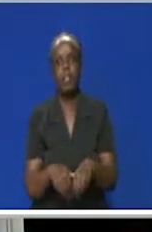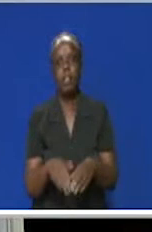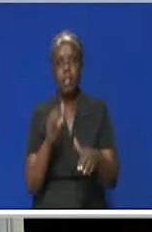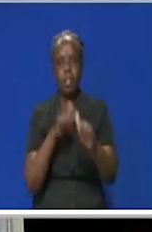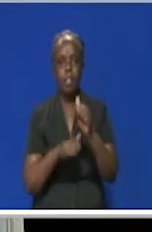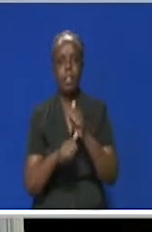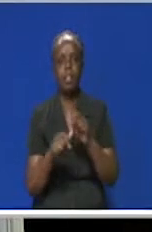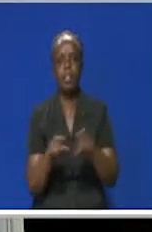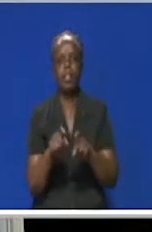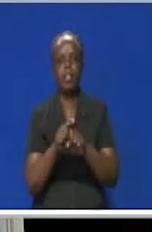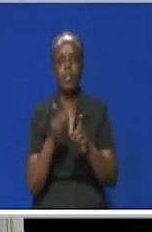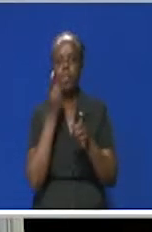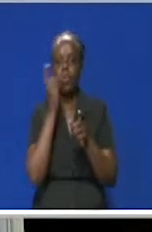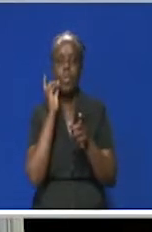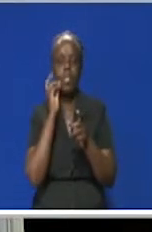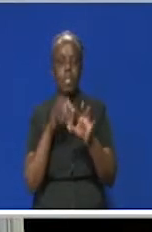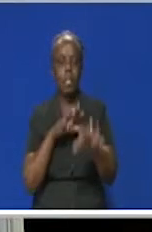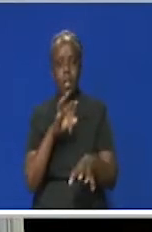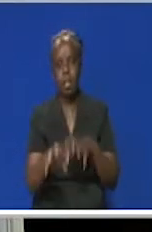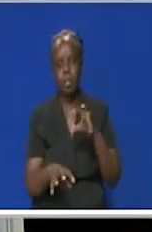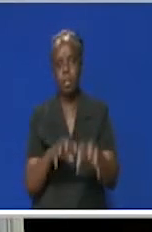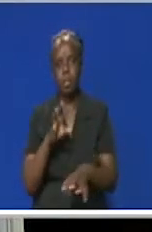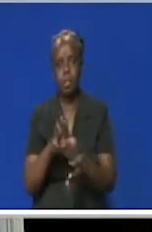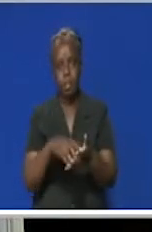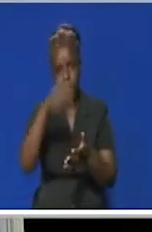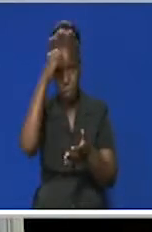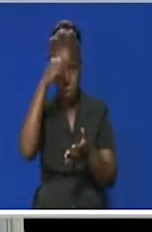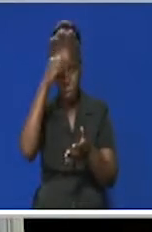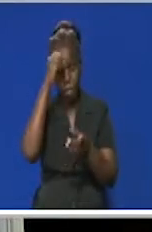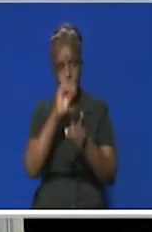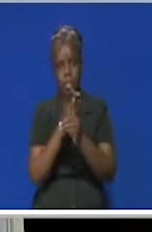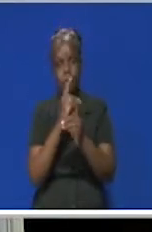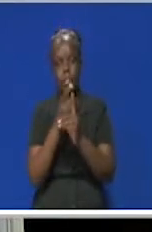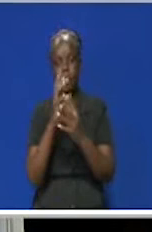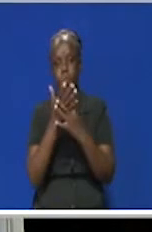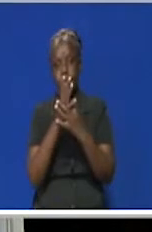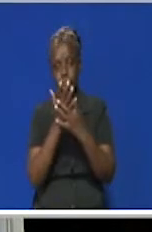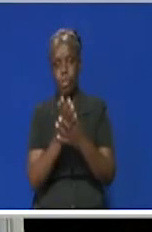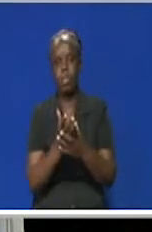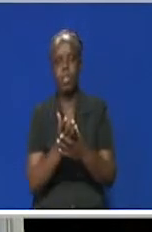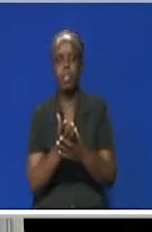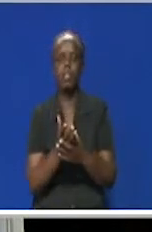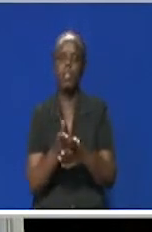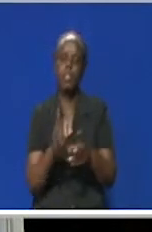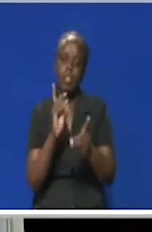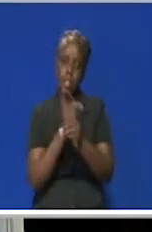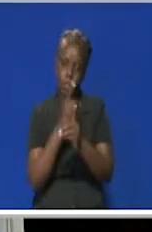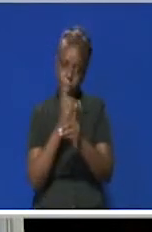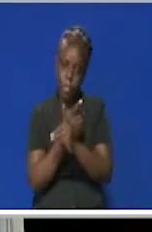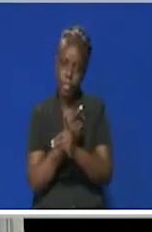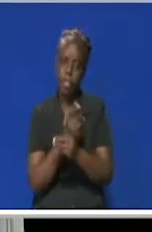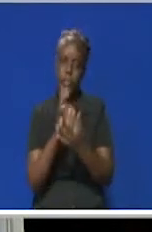Under domestic animals, we are going to distinguish or